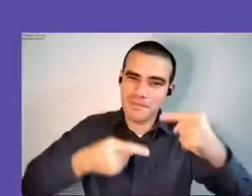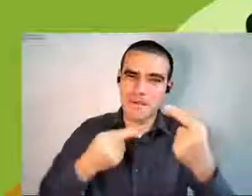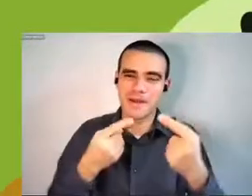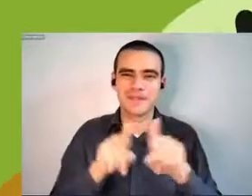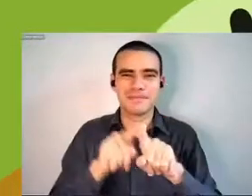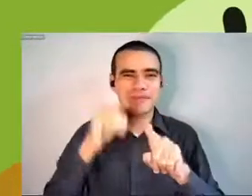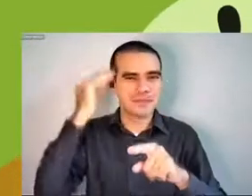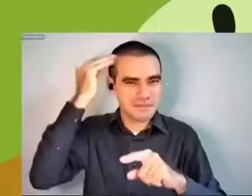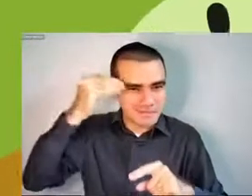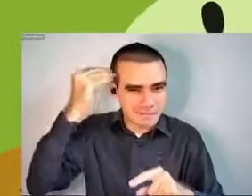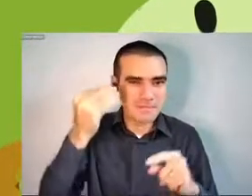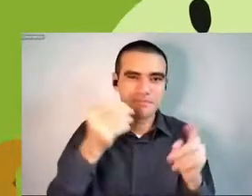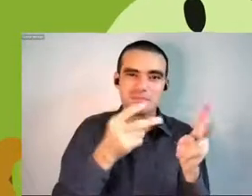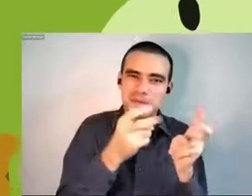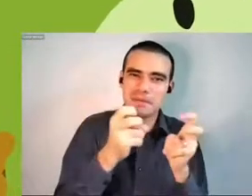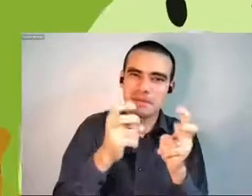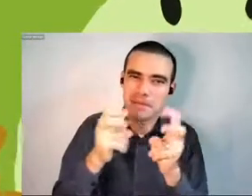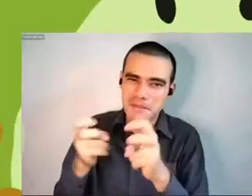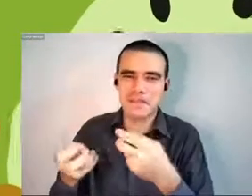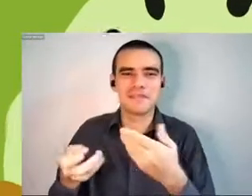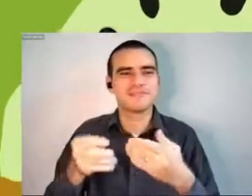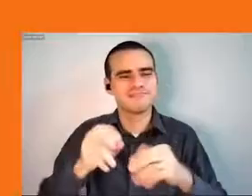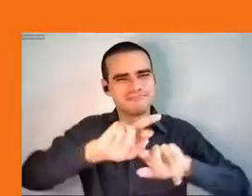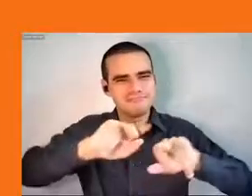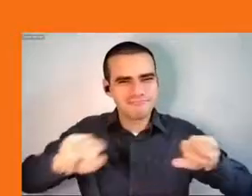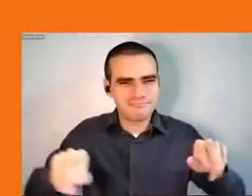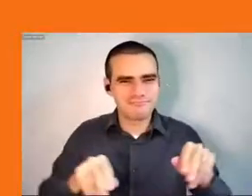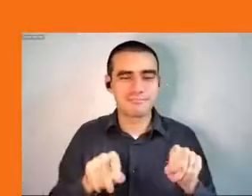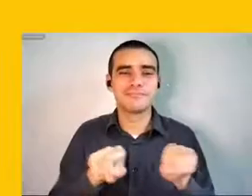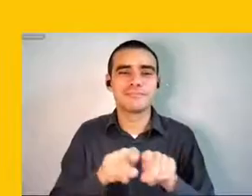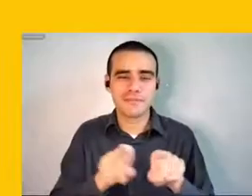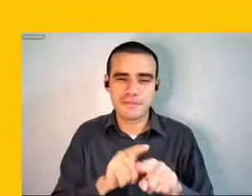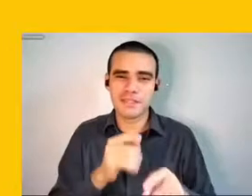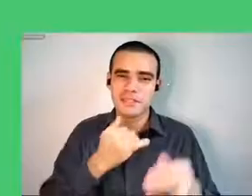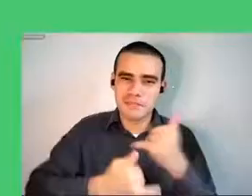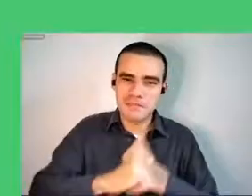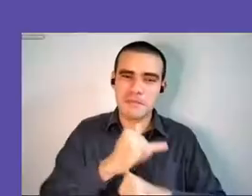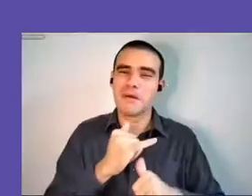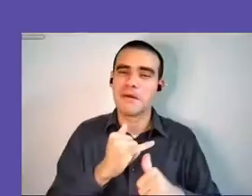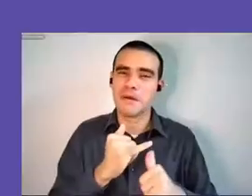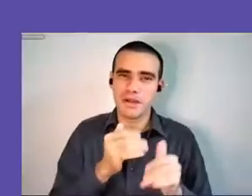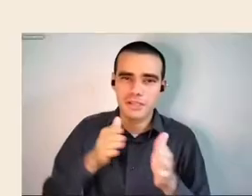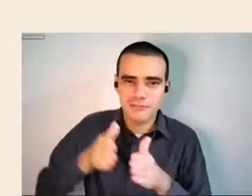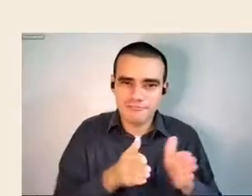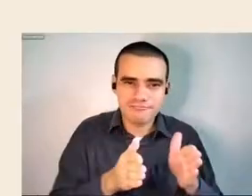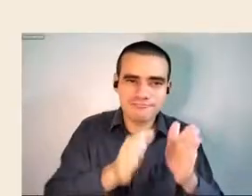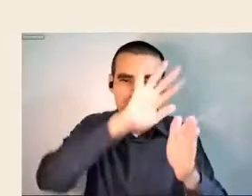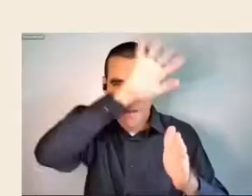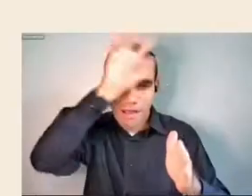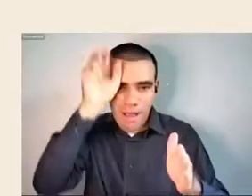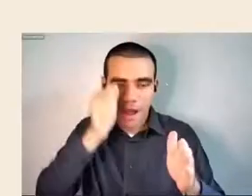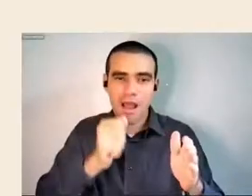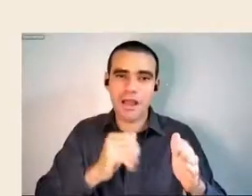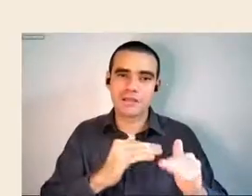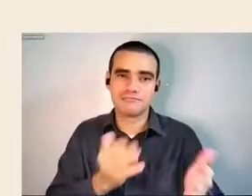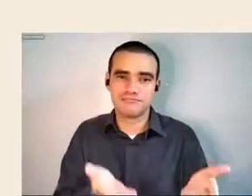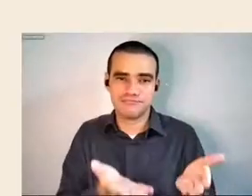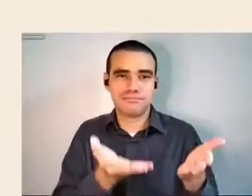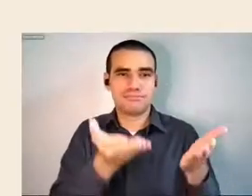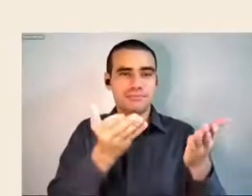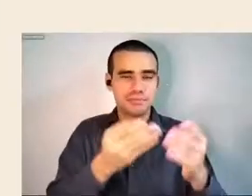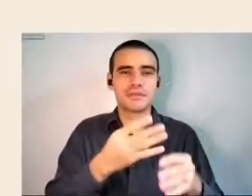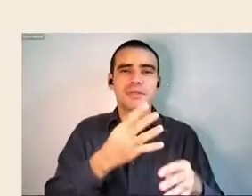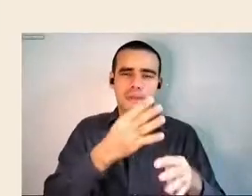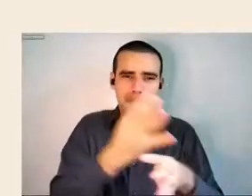to get to know different experiences and points of view for this market, and find synergies and ways for a more resilient